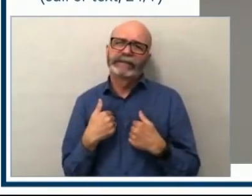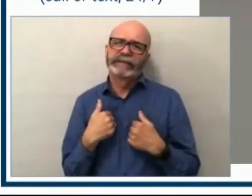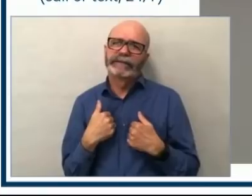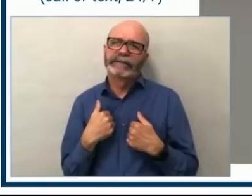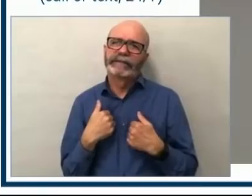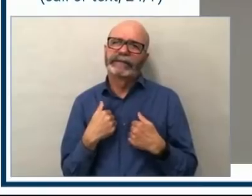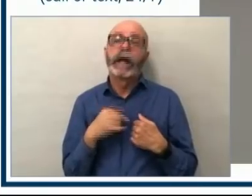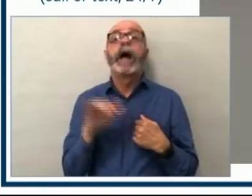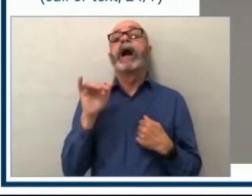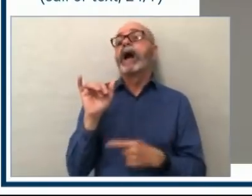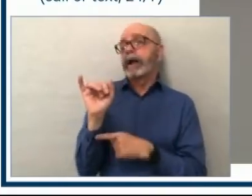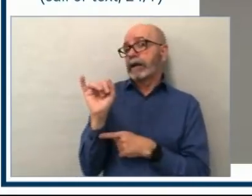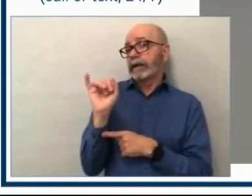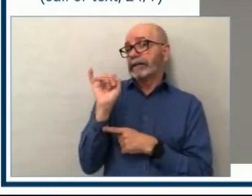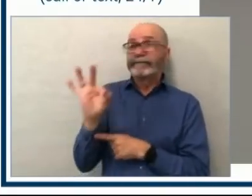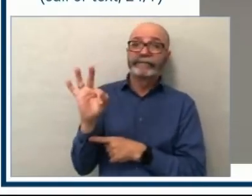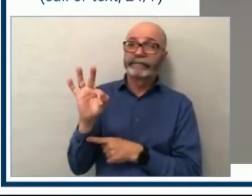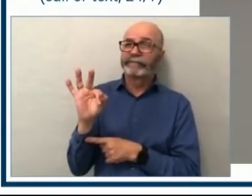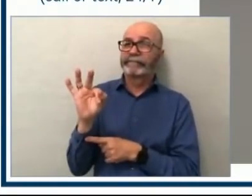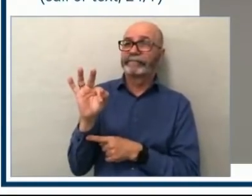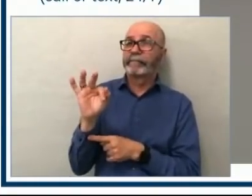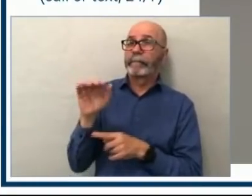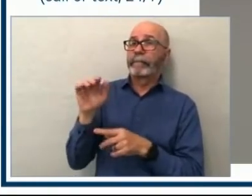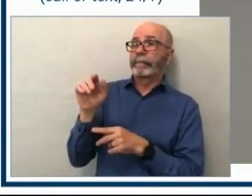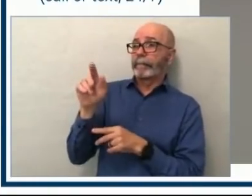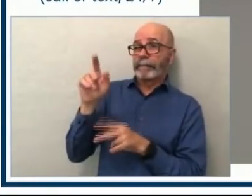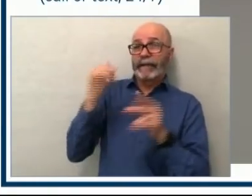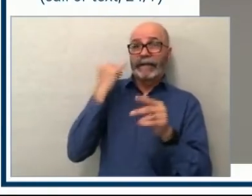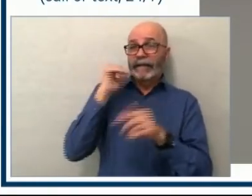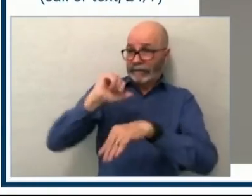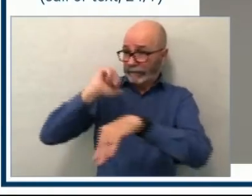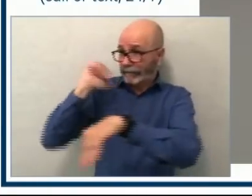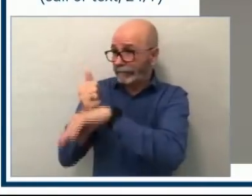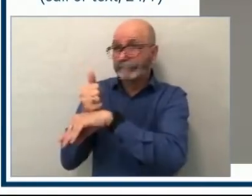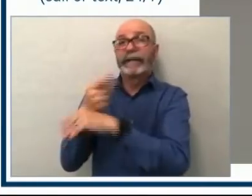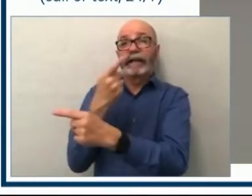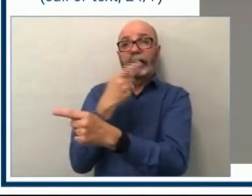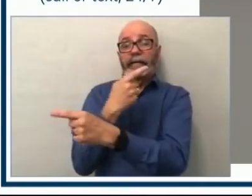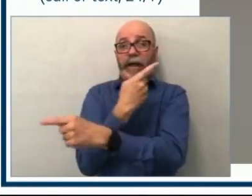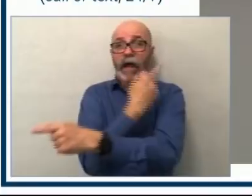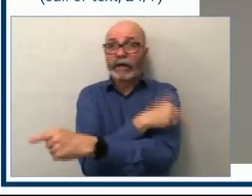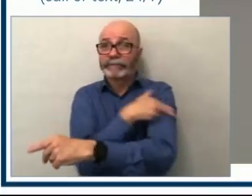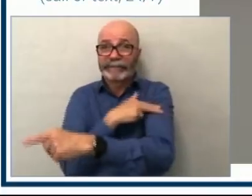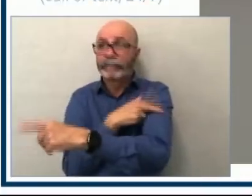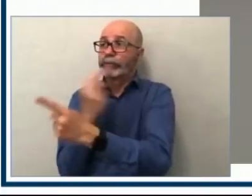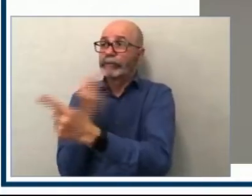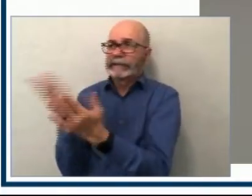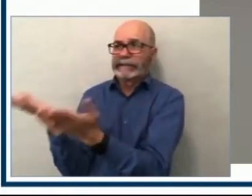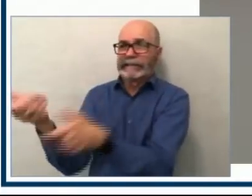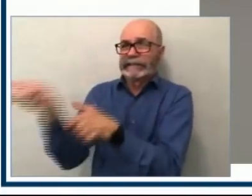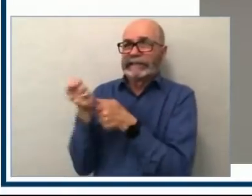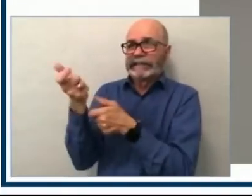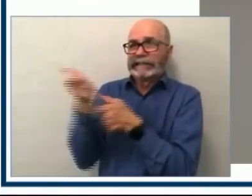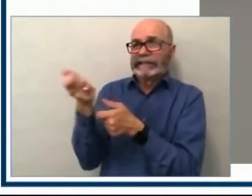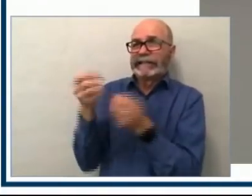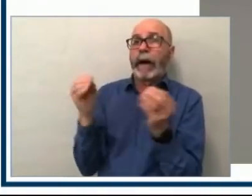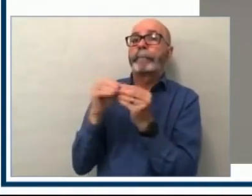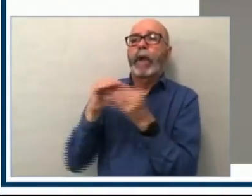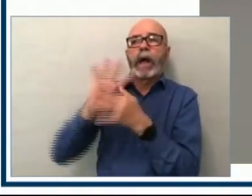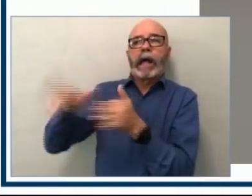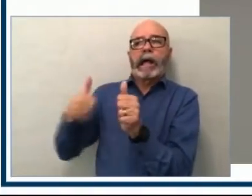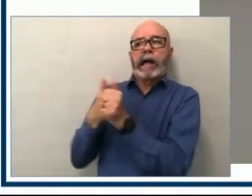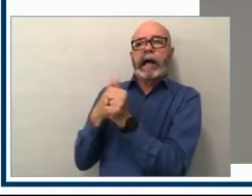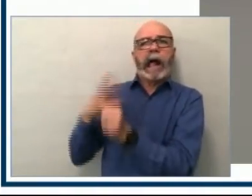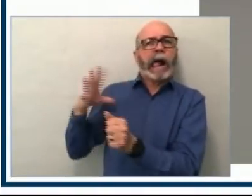one-off time-limited clinics. We'd always look to invite more people than we absolutely need. I recognize that may end up putting some people in a place where